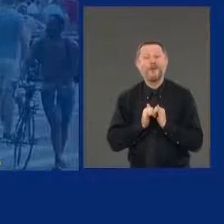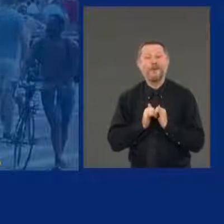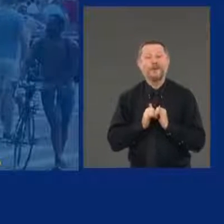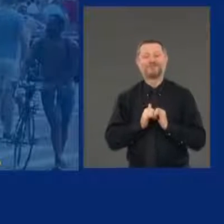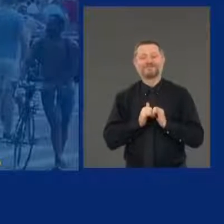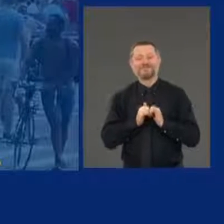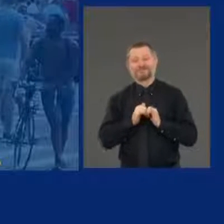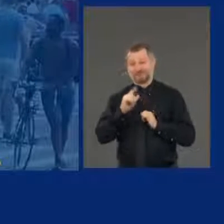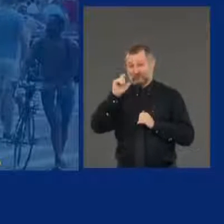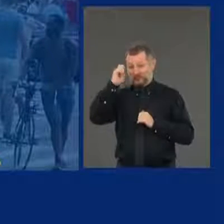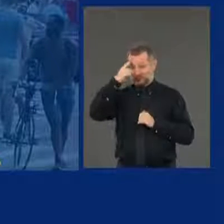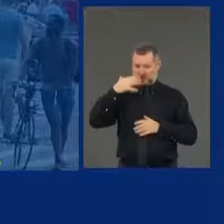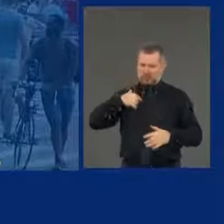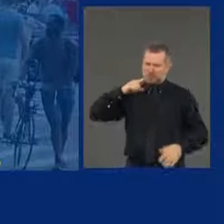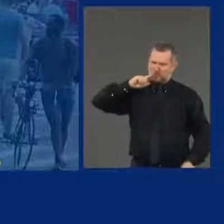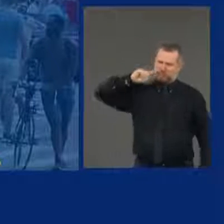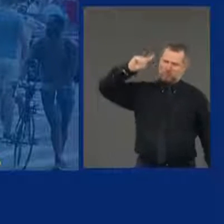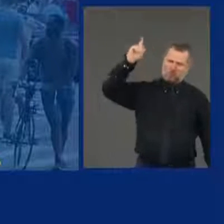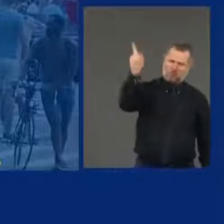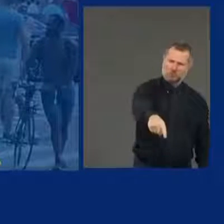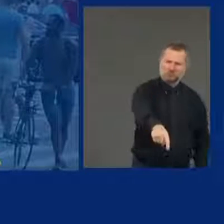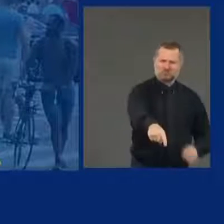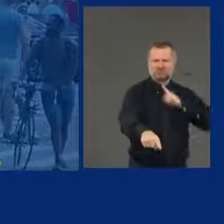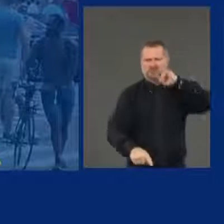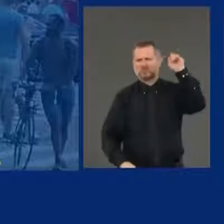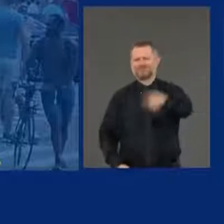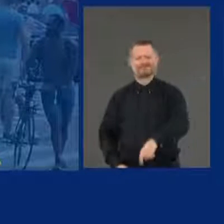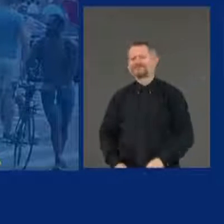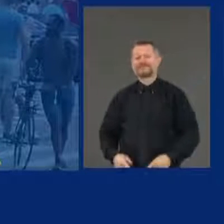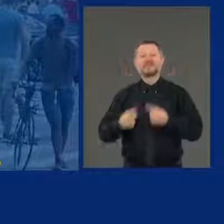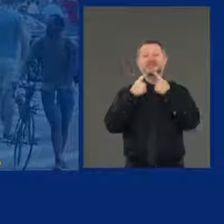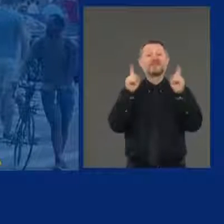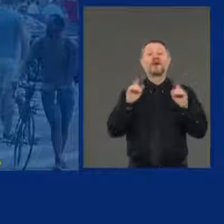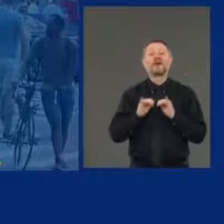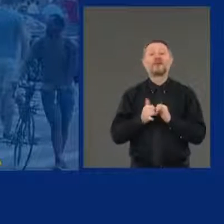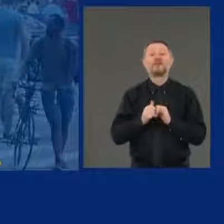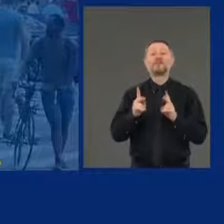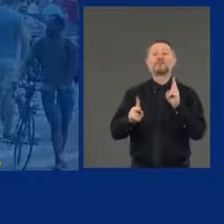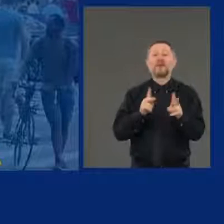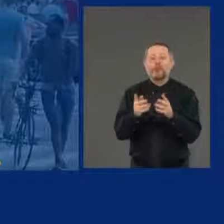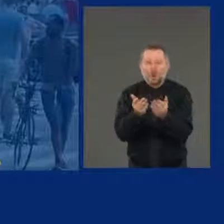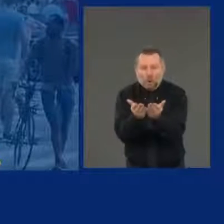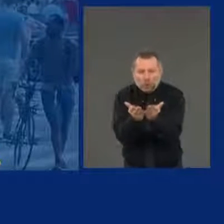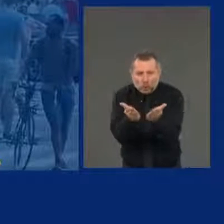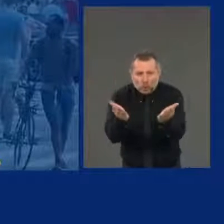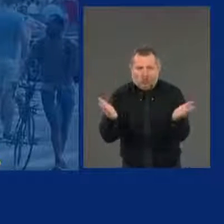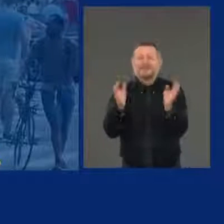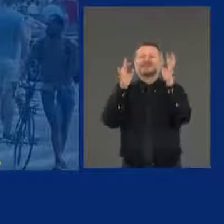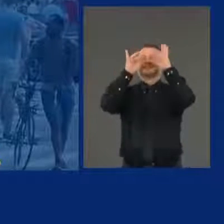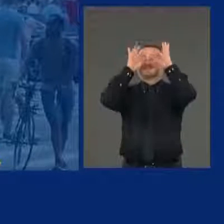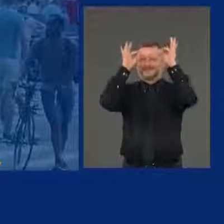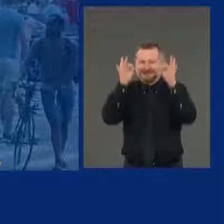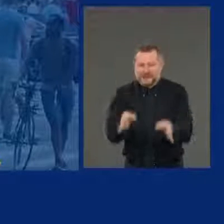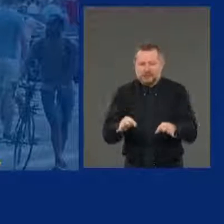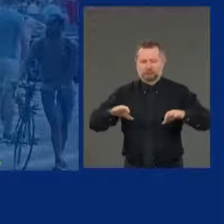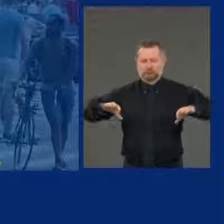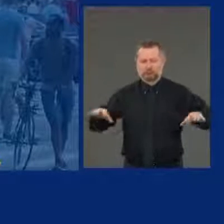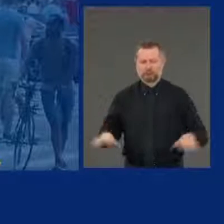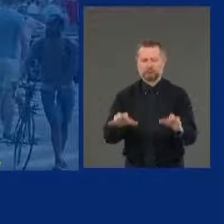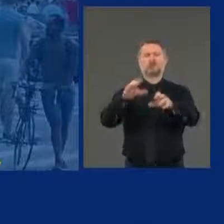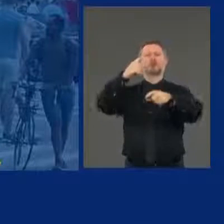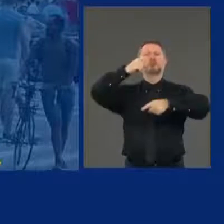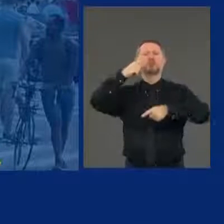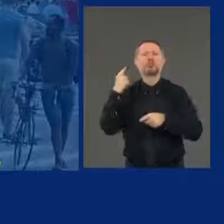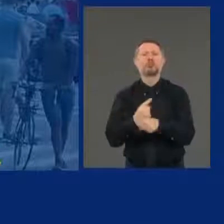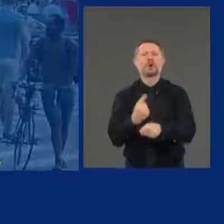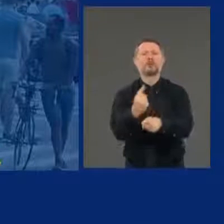government did. Our success here was based on individual action and social action.